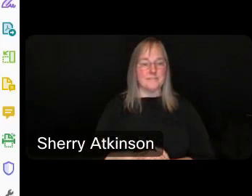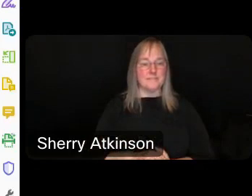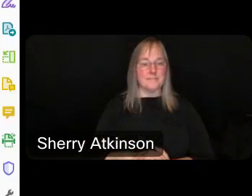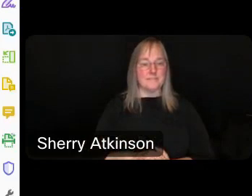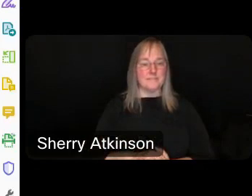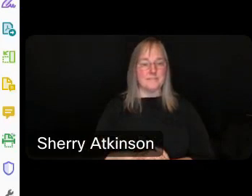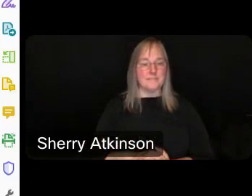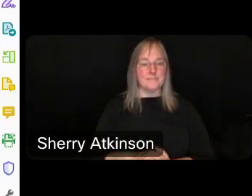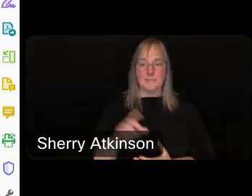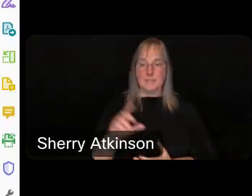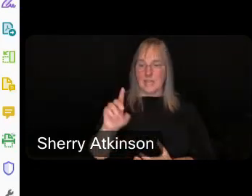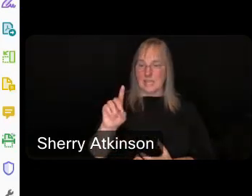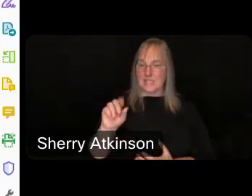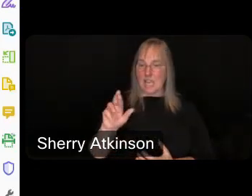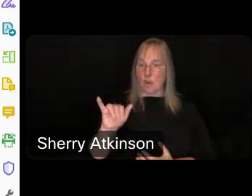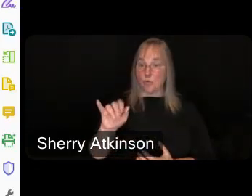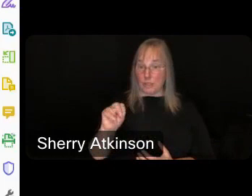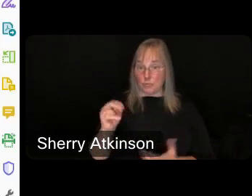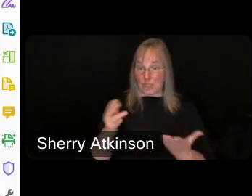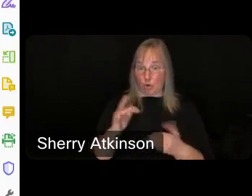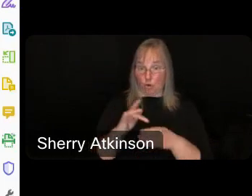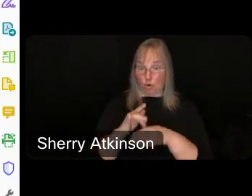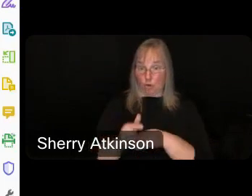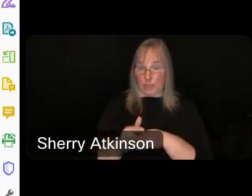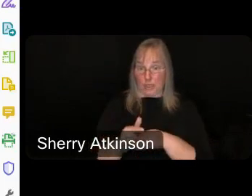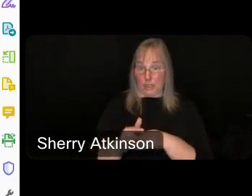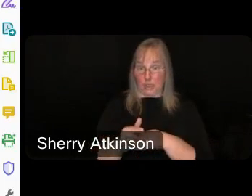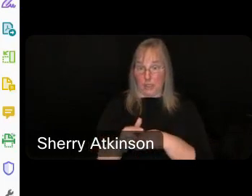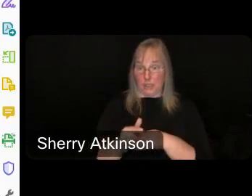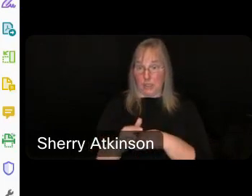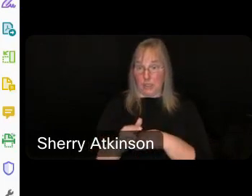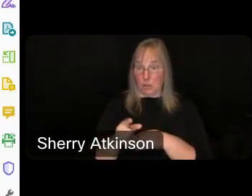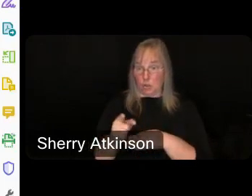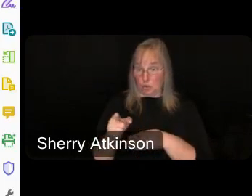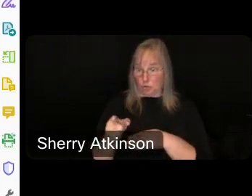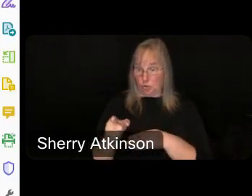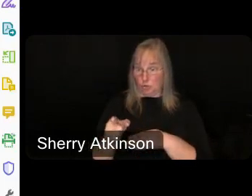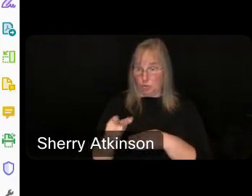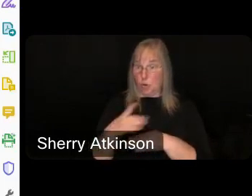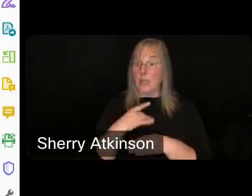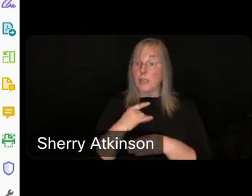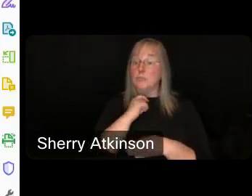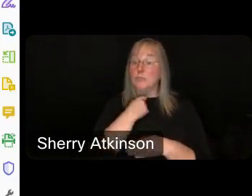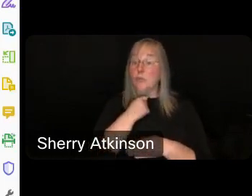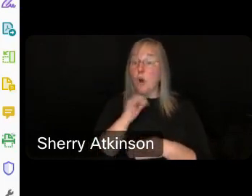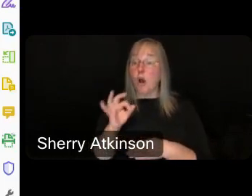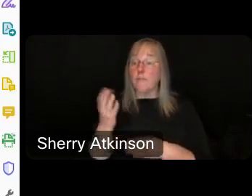I think Darren was here early. Would you like to unmute yourself?